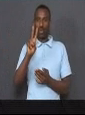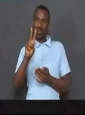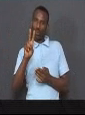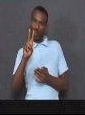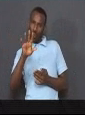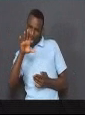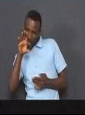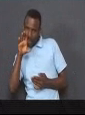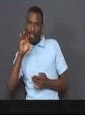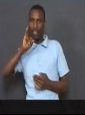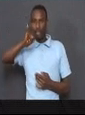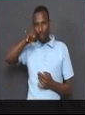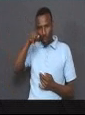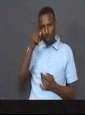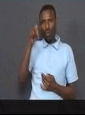times